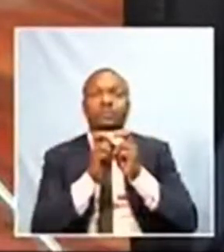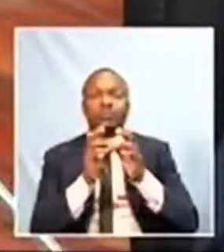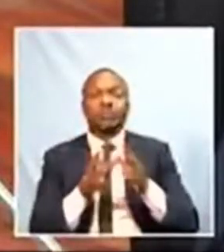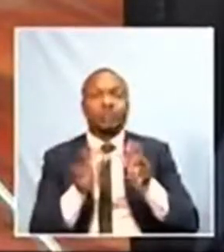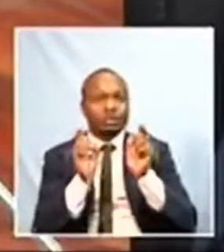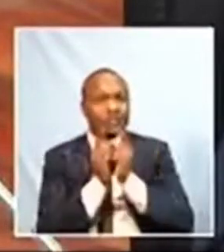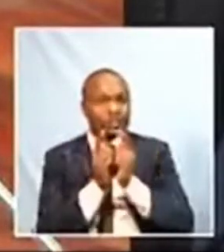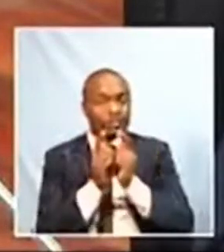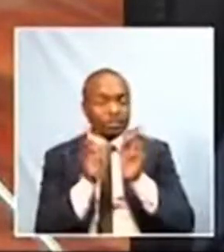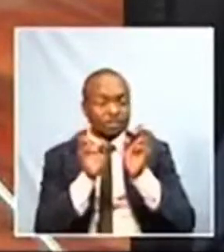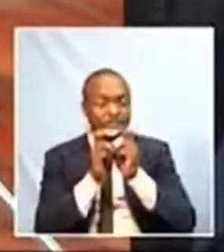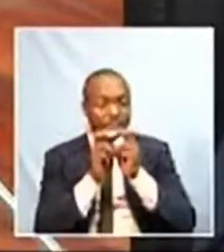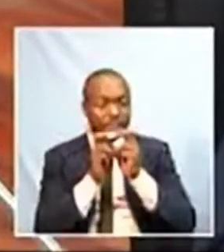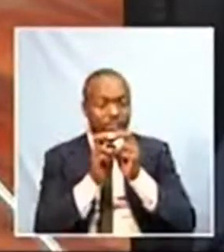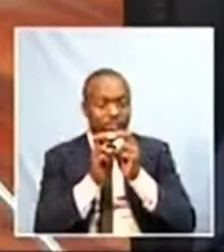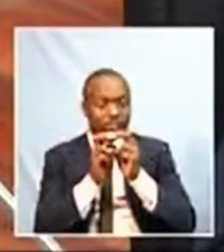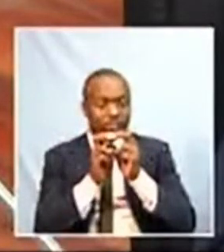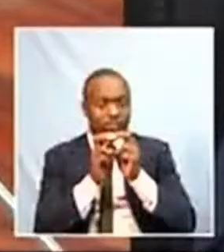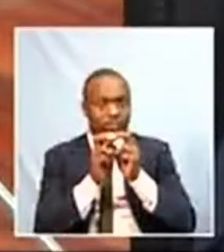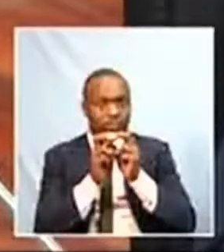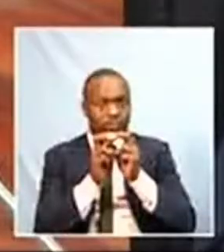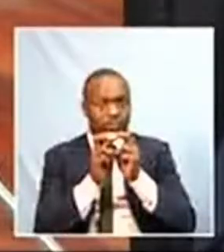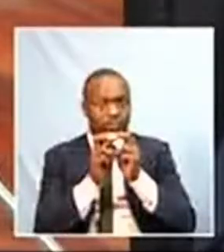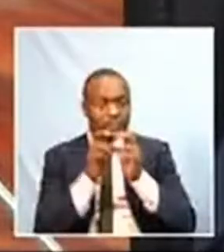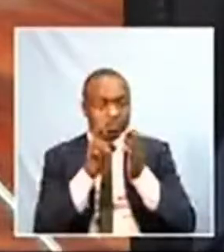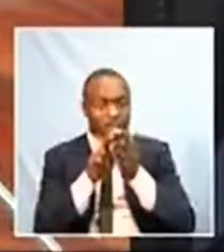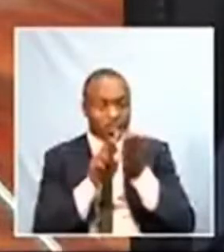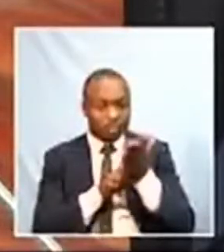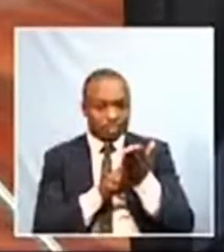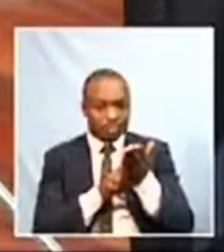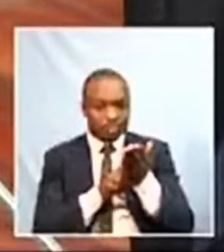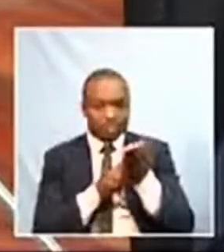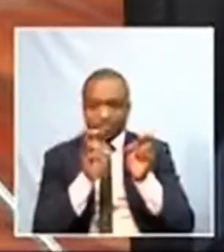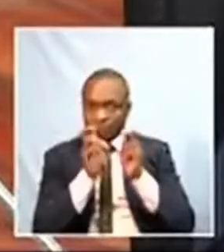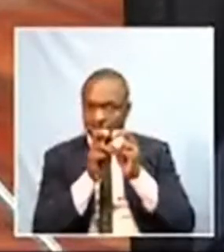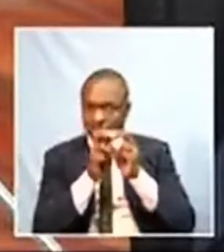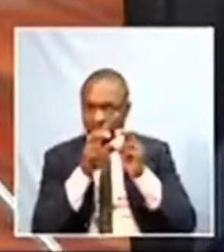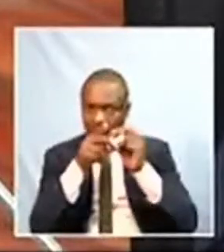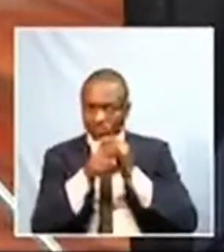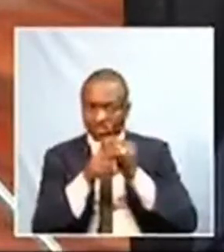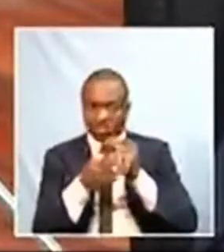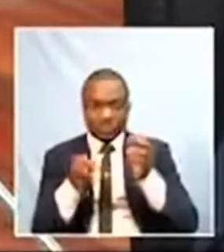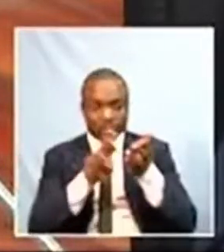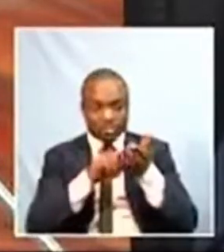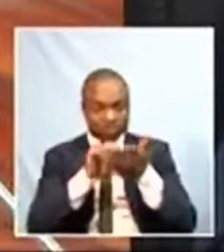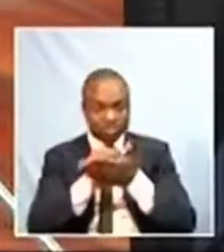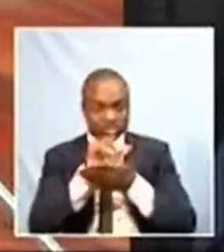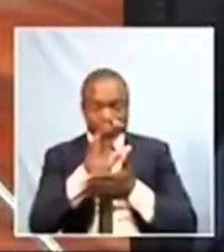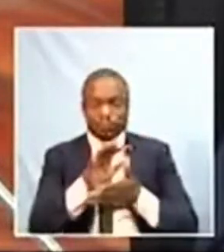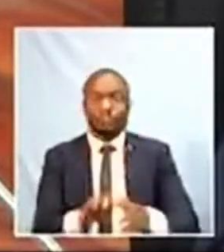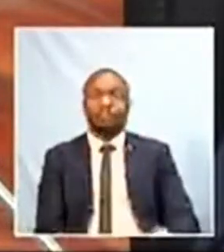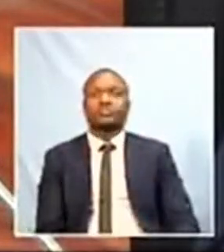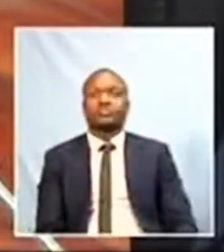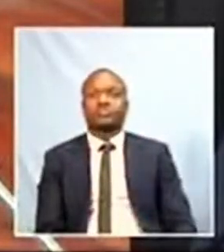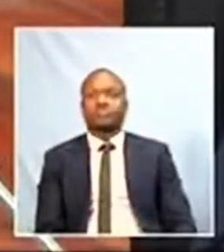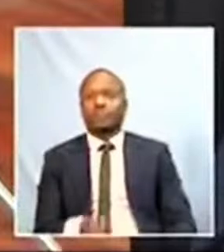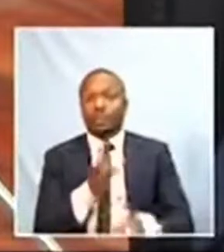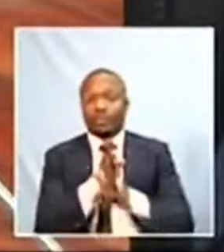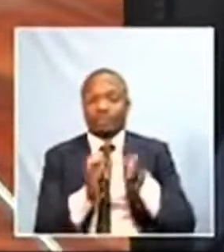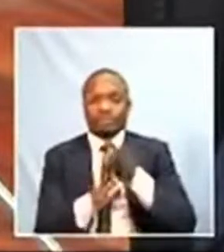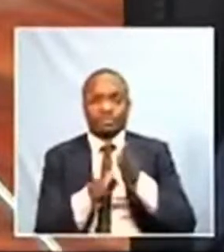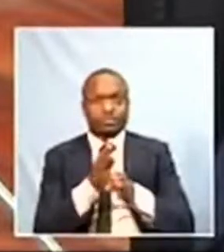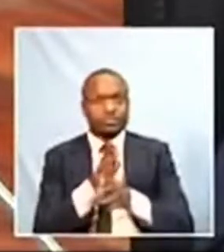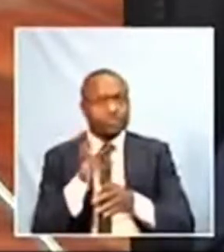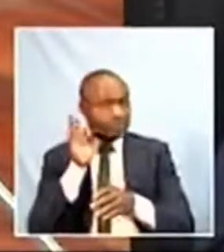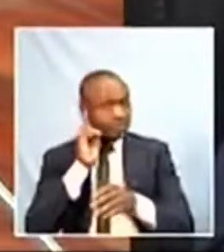contractual obligations, and the contract was terminated and has since been re-advertised. Construction of a